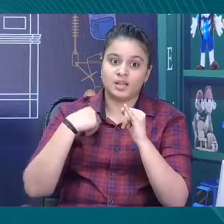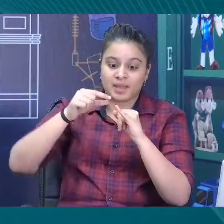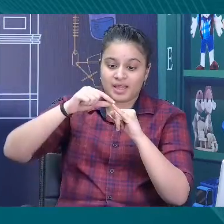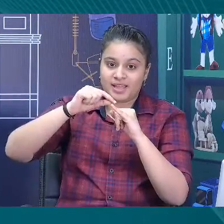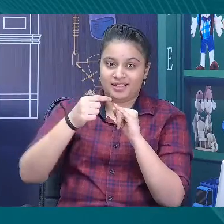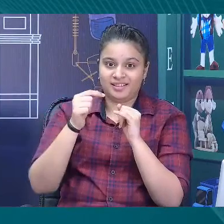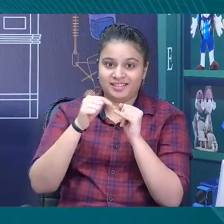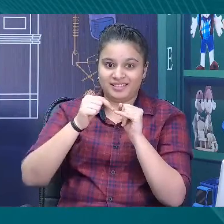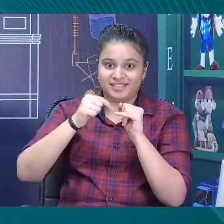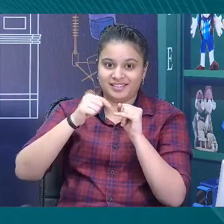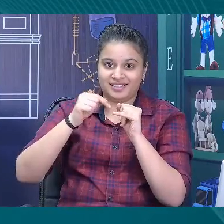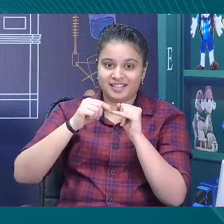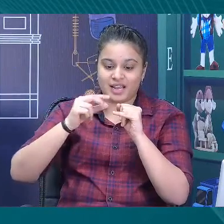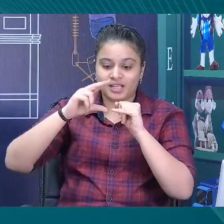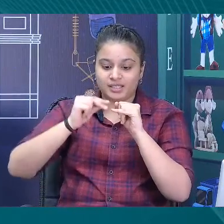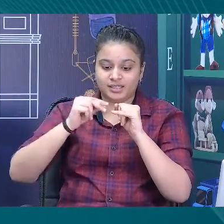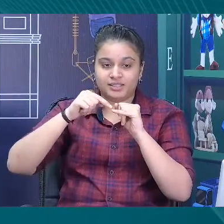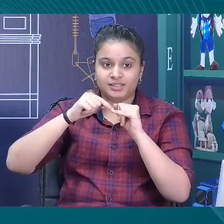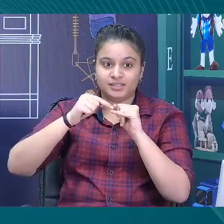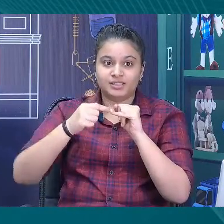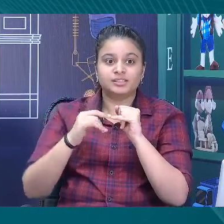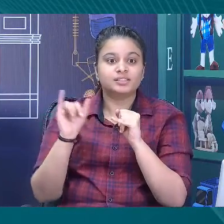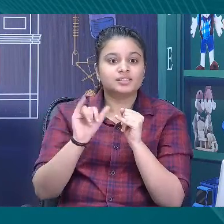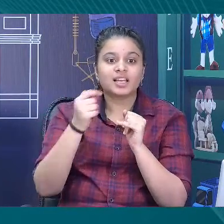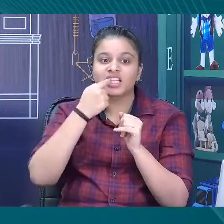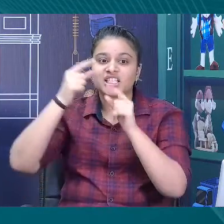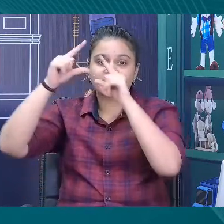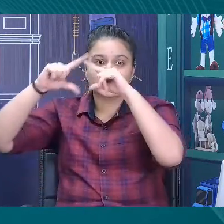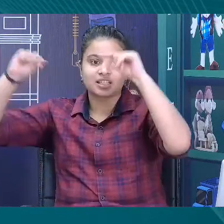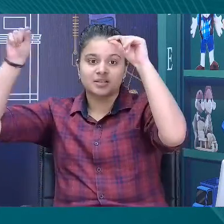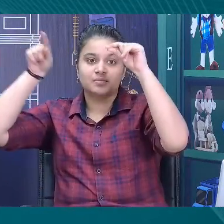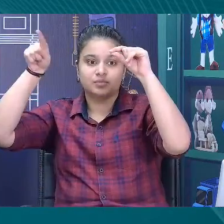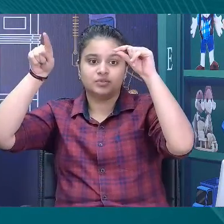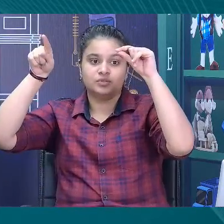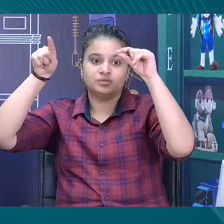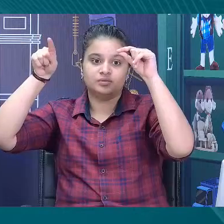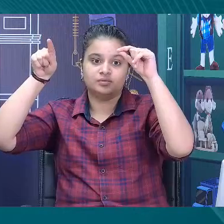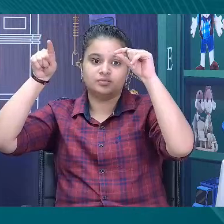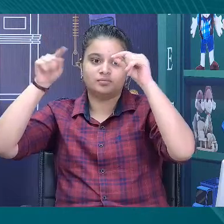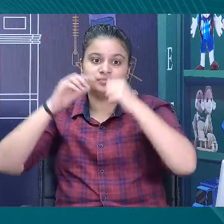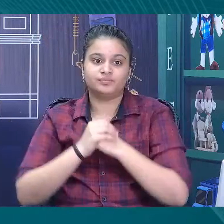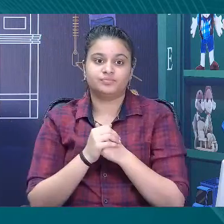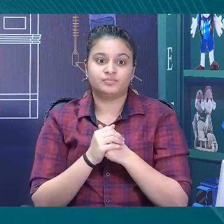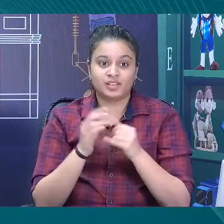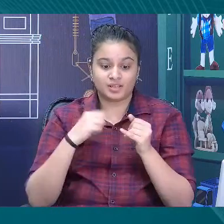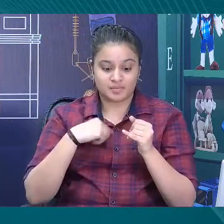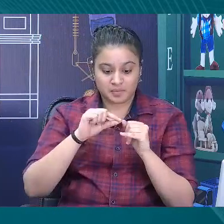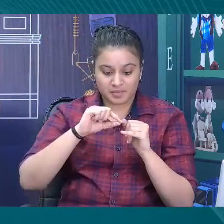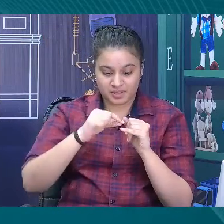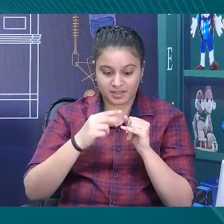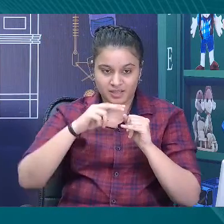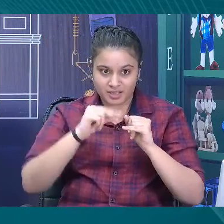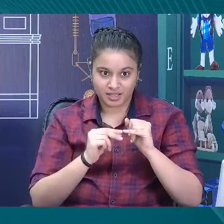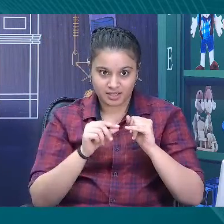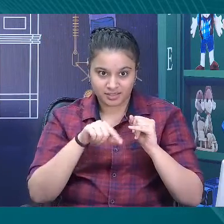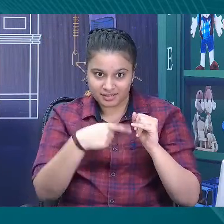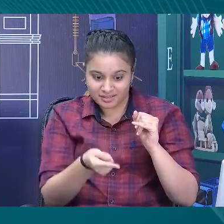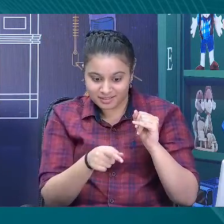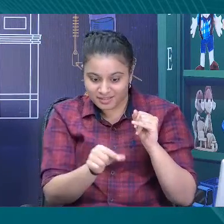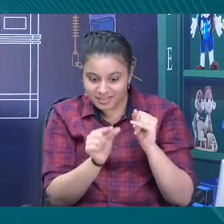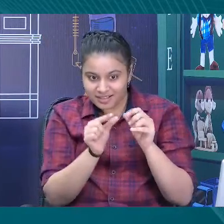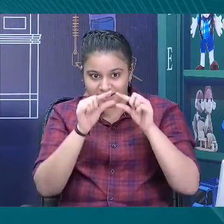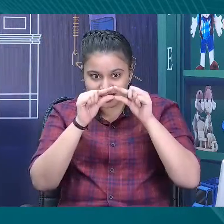So she just kind of compared it straight away to when the nail is cut, what it looks like, you know, the little piece that is fallen out. Or, you